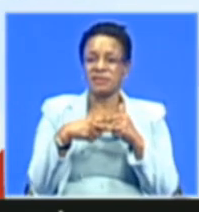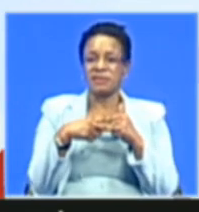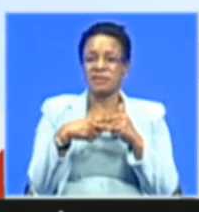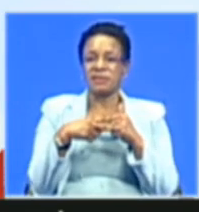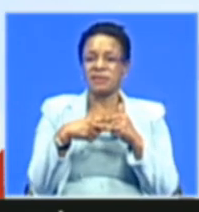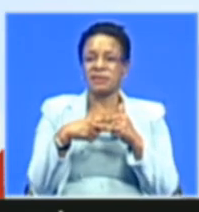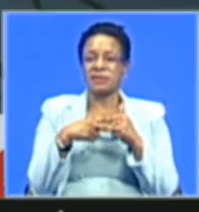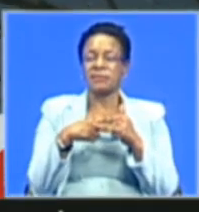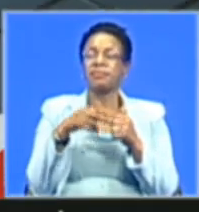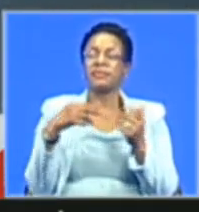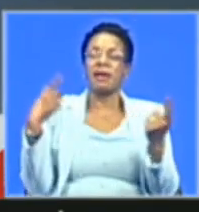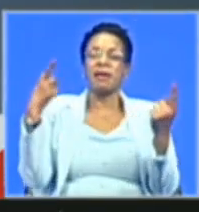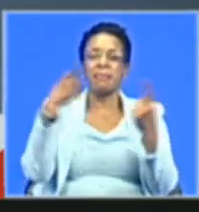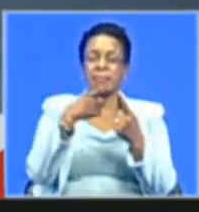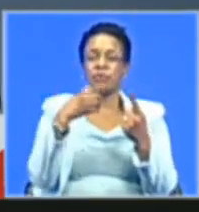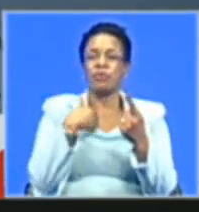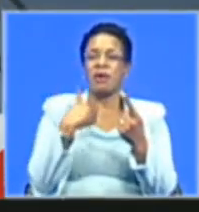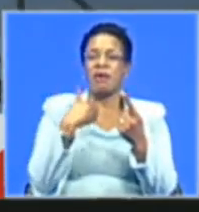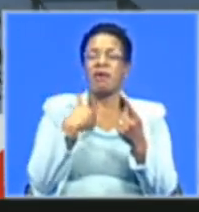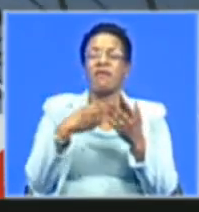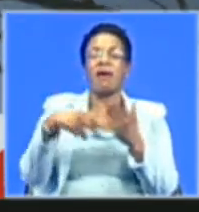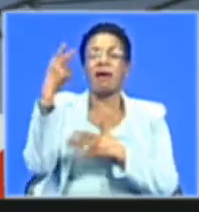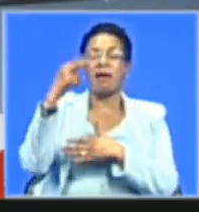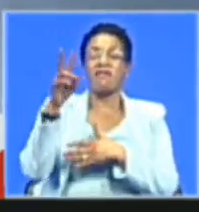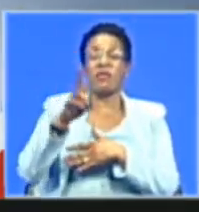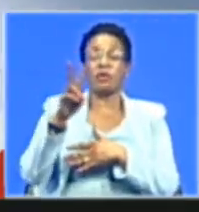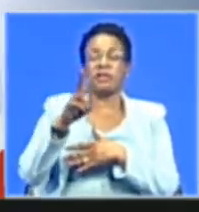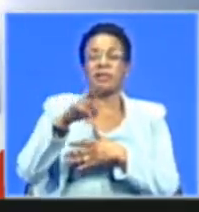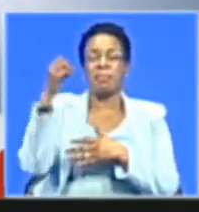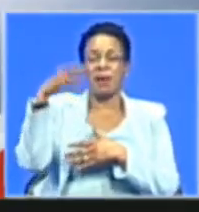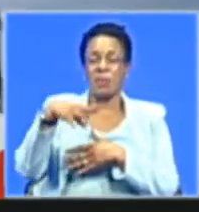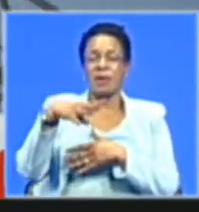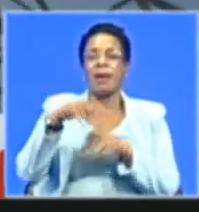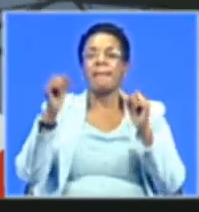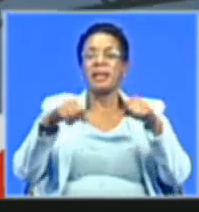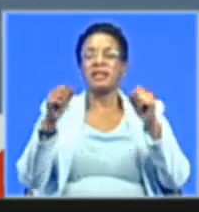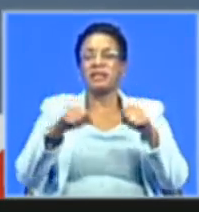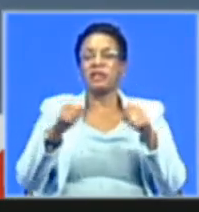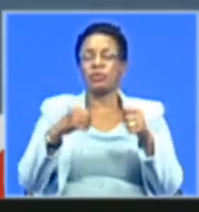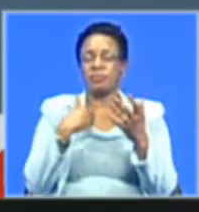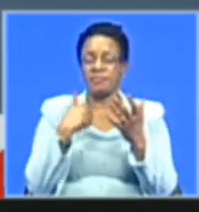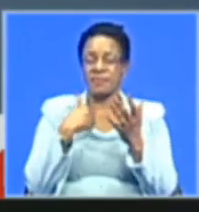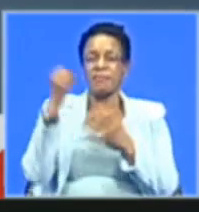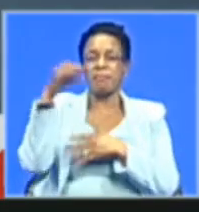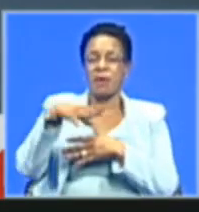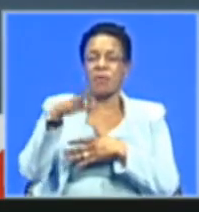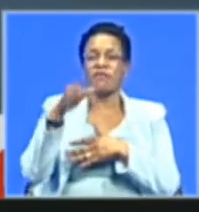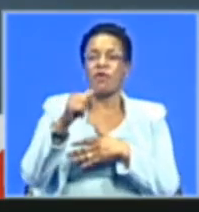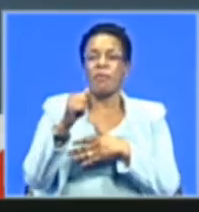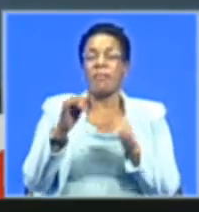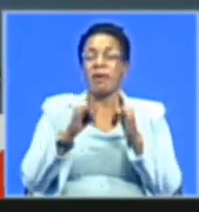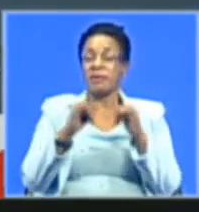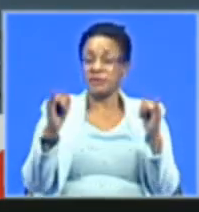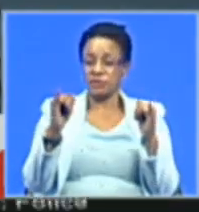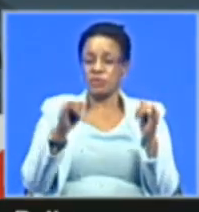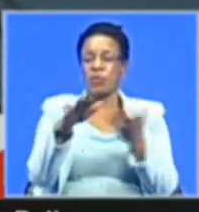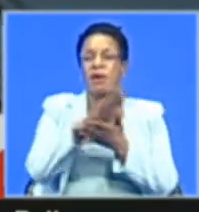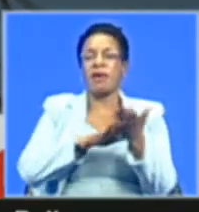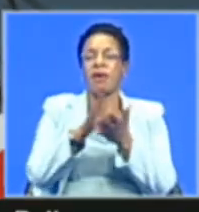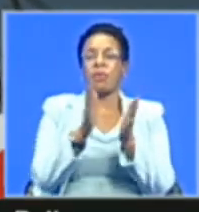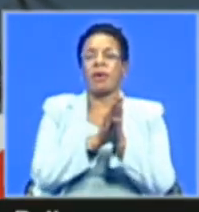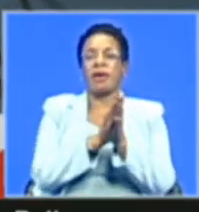the aims of having a network of high-voltage power lines in the region is the ability to evacuate power obtained from clean sources to areas with